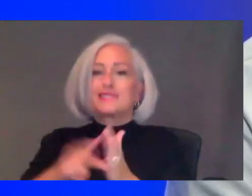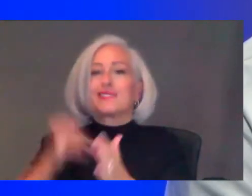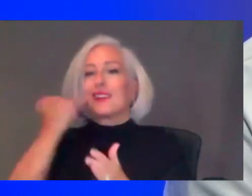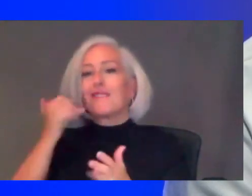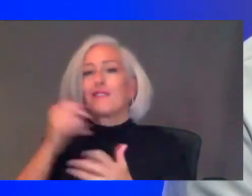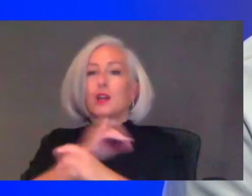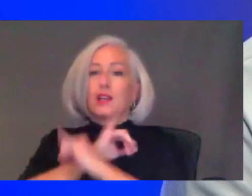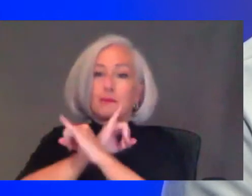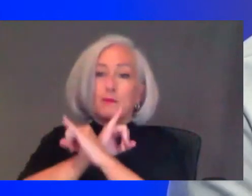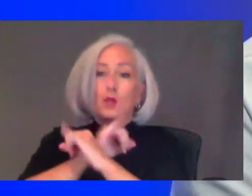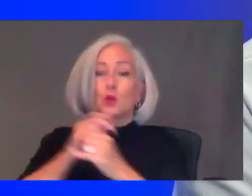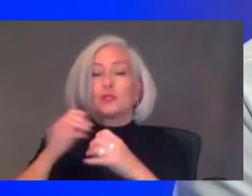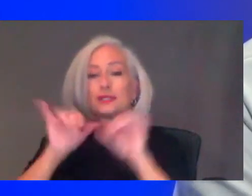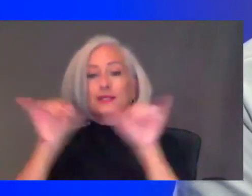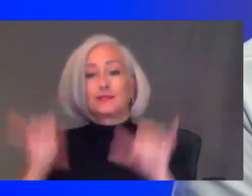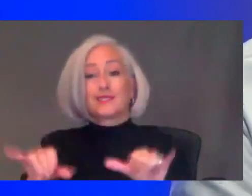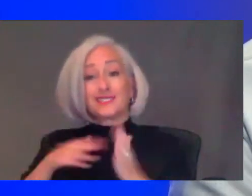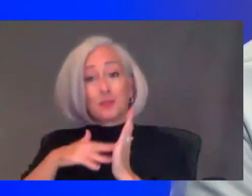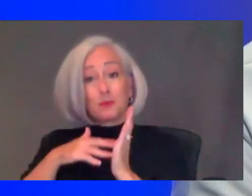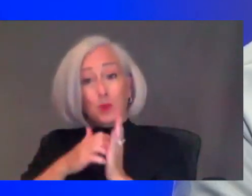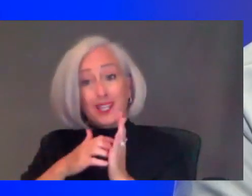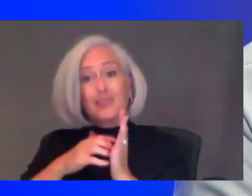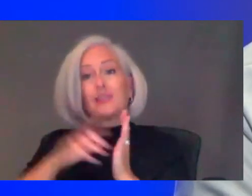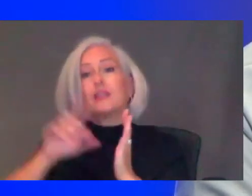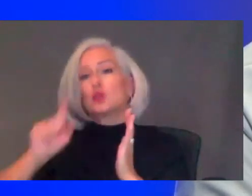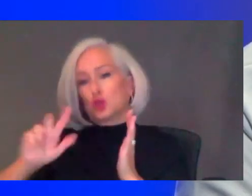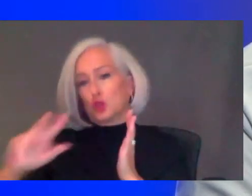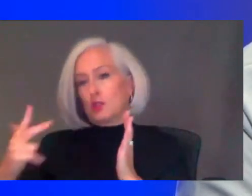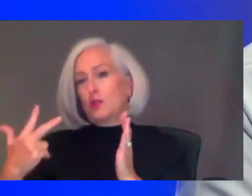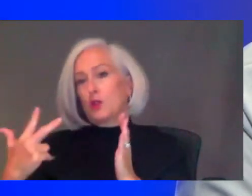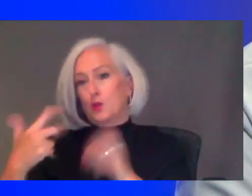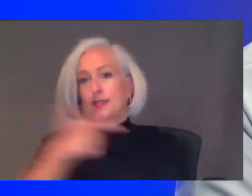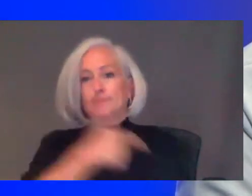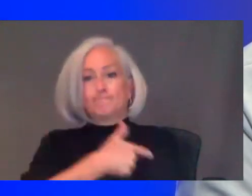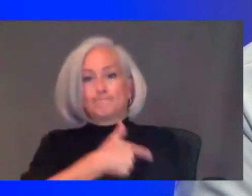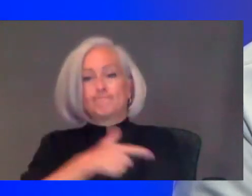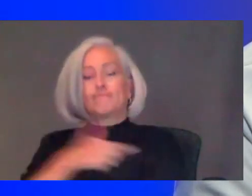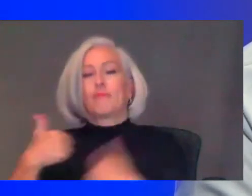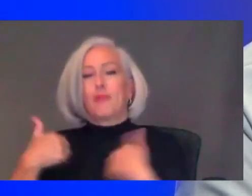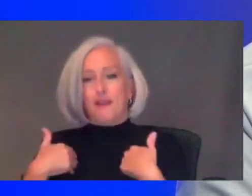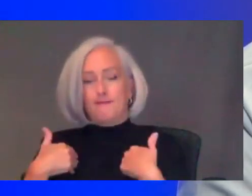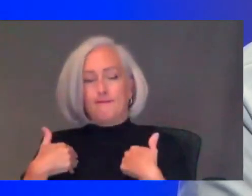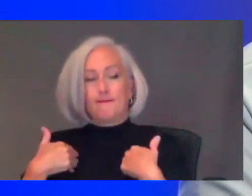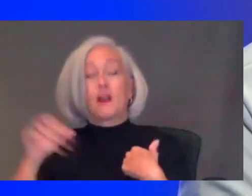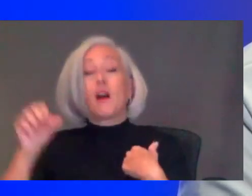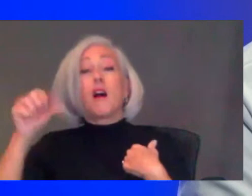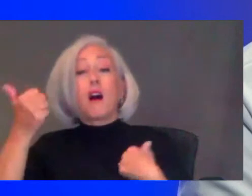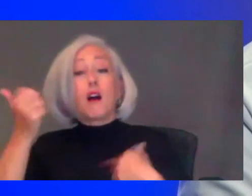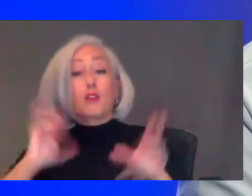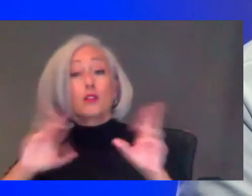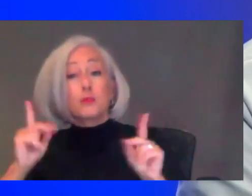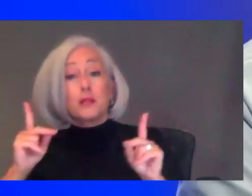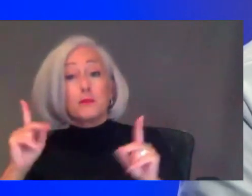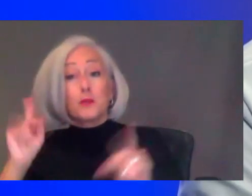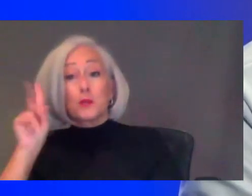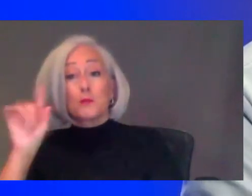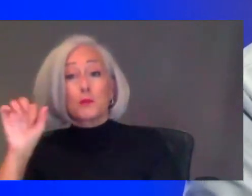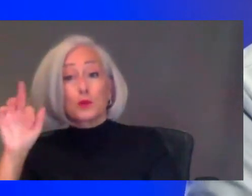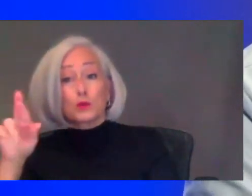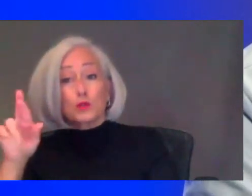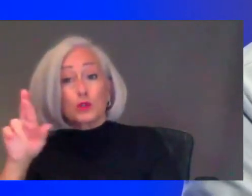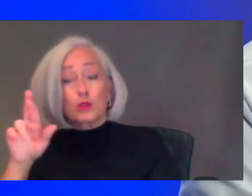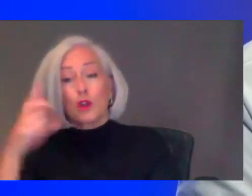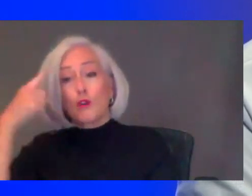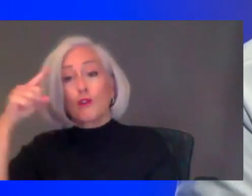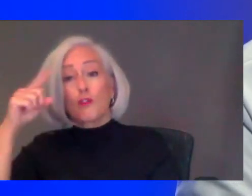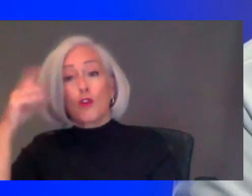general population. And Cody and Jess, just so you know, the reason that we can't find microchips for cars, do you know why? Yeah. Please tell us. Because